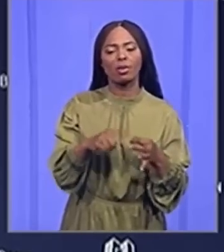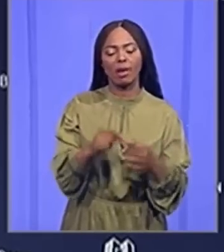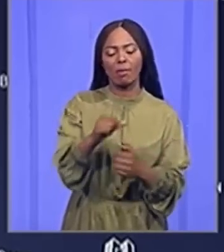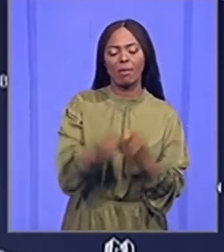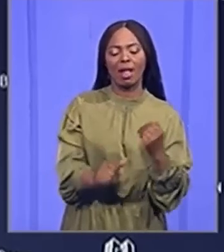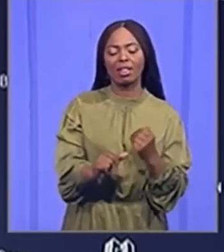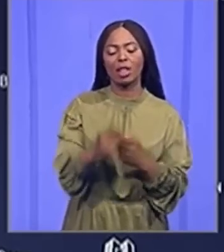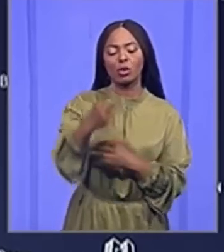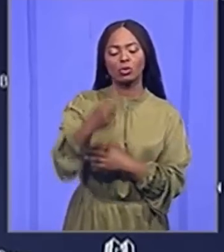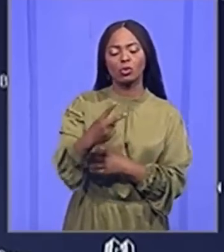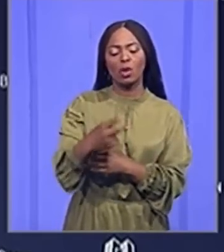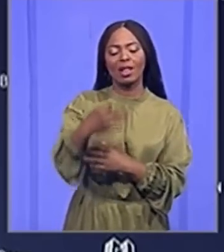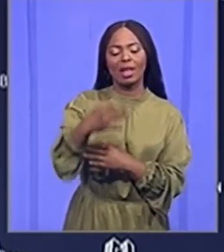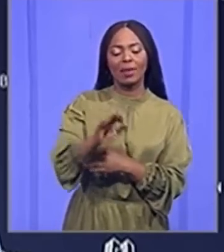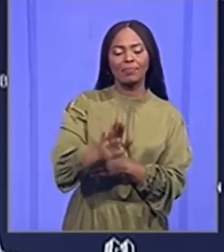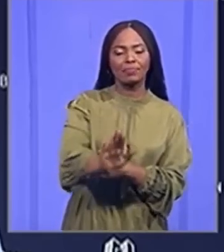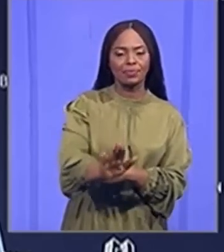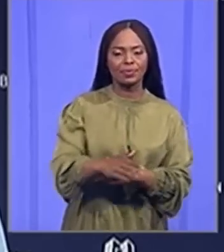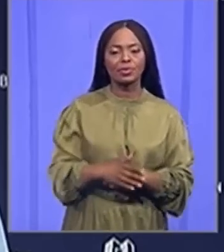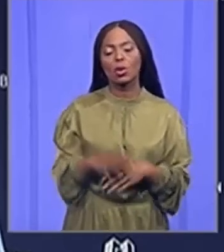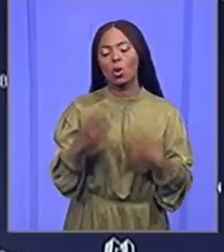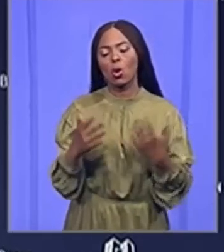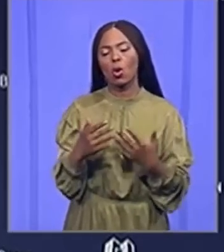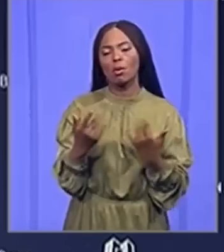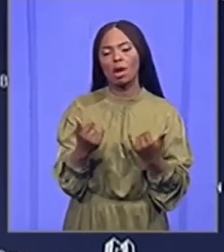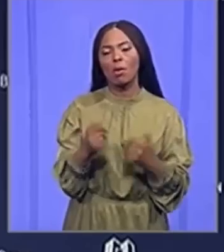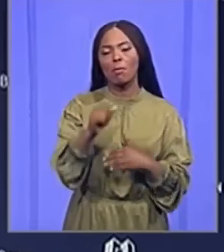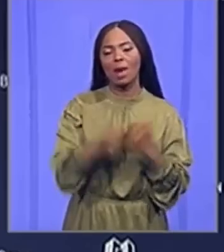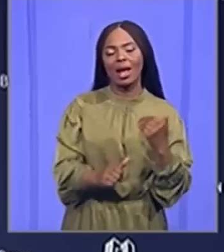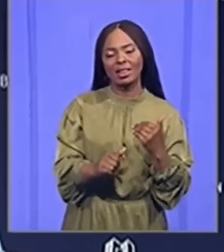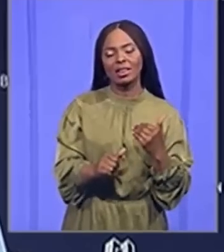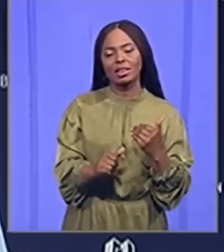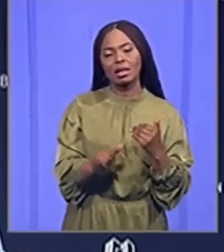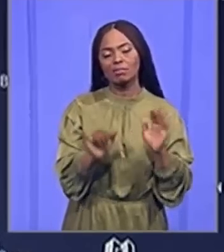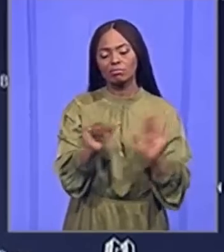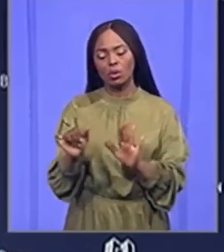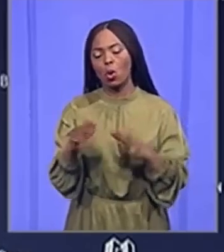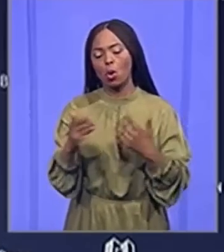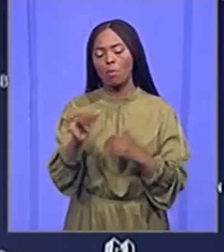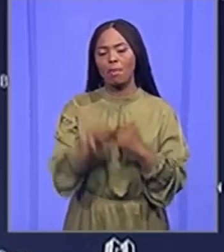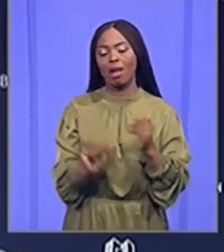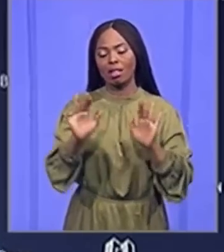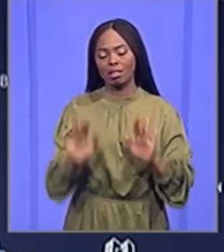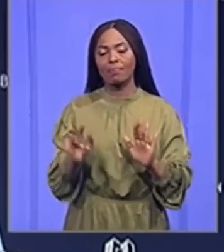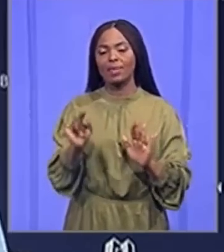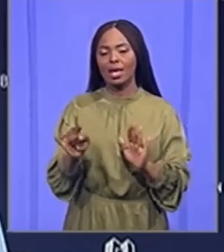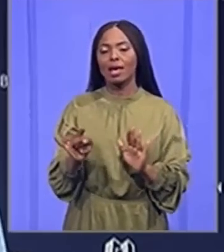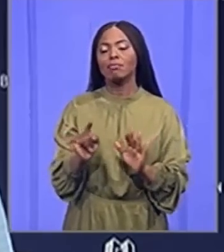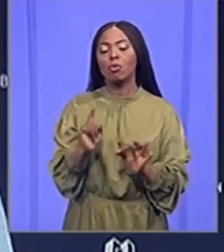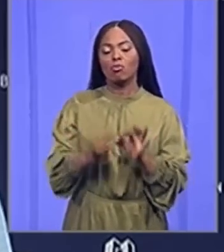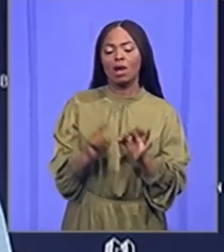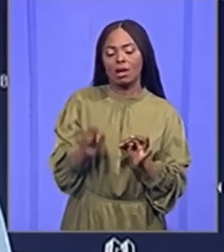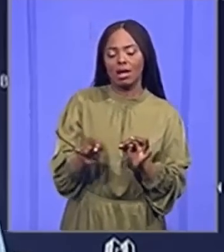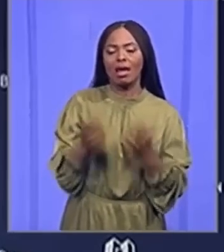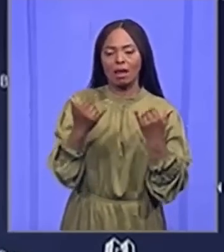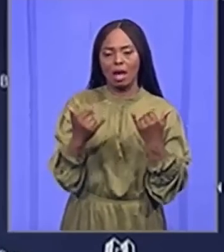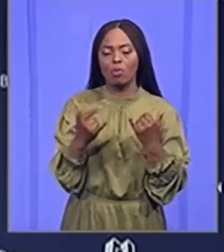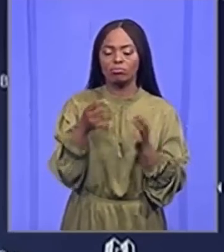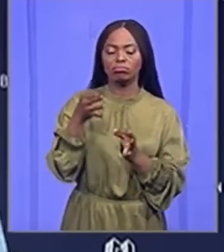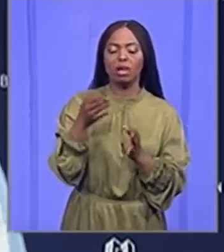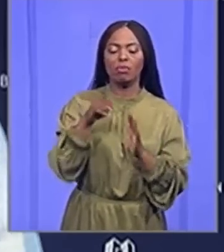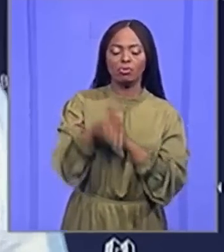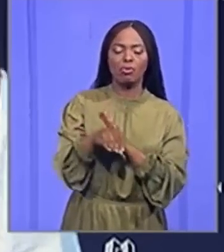kotara ya bobedi goba kotareng ya boraro. Gomme o ile a tlhalosa gore se bona ba lekang go se efoga ke go bona